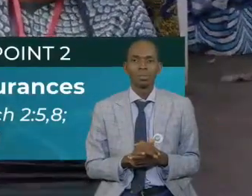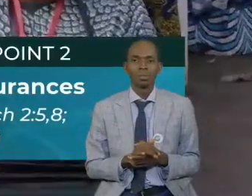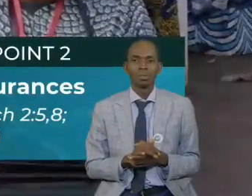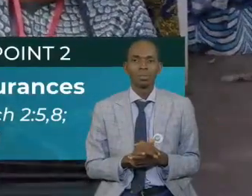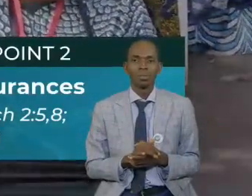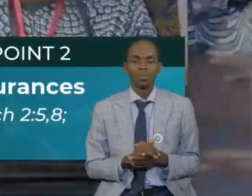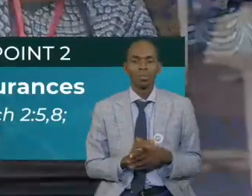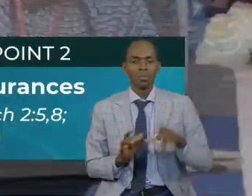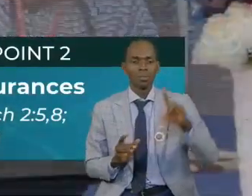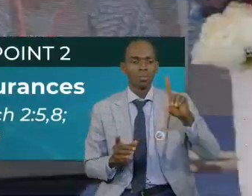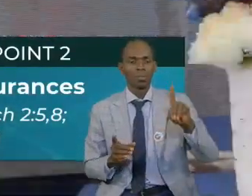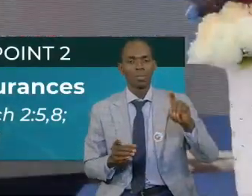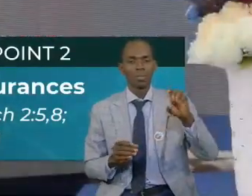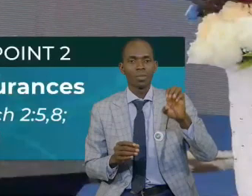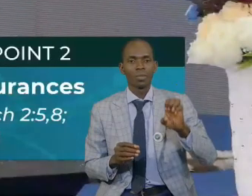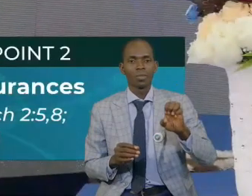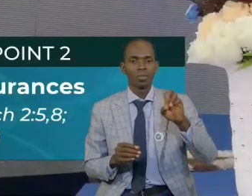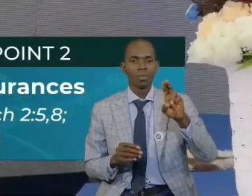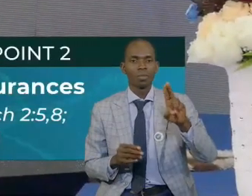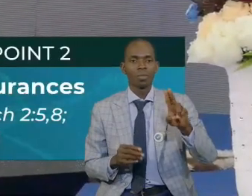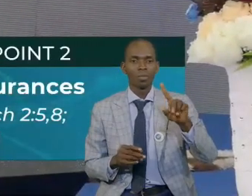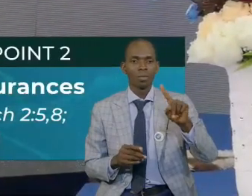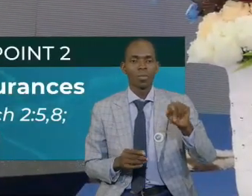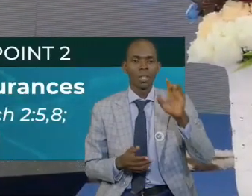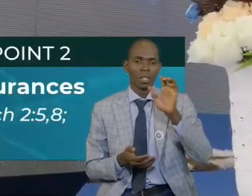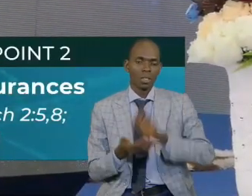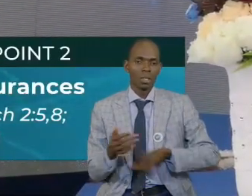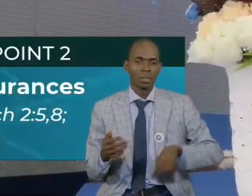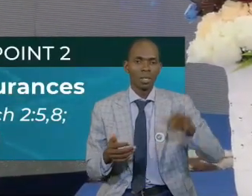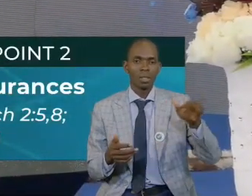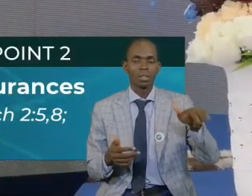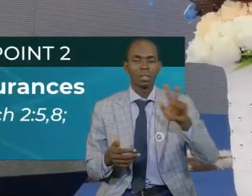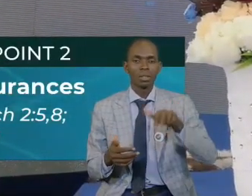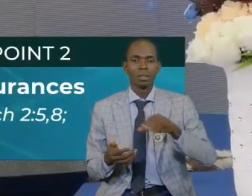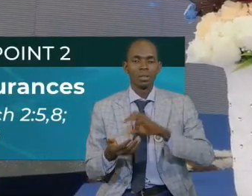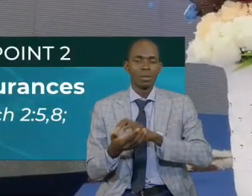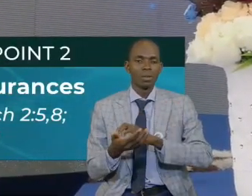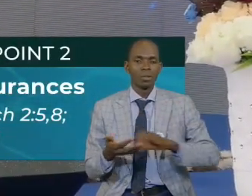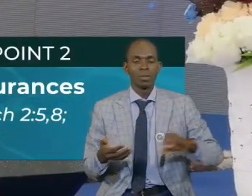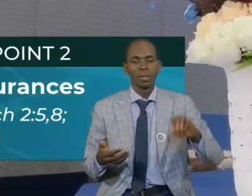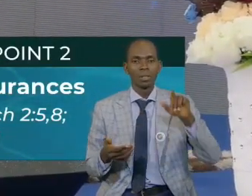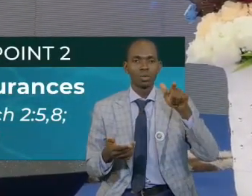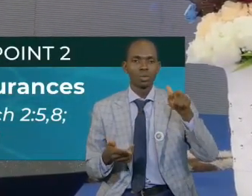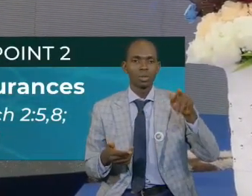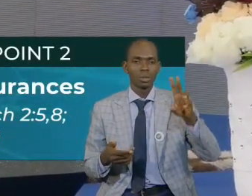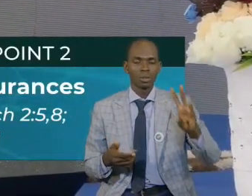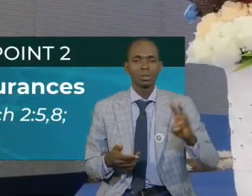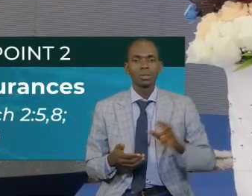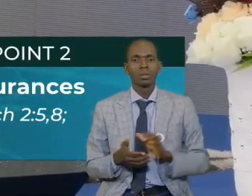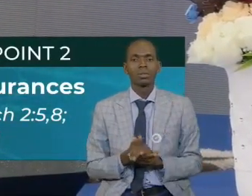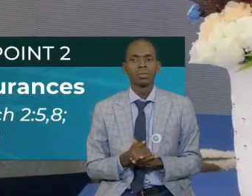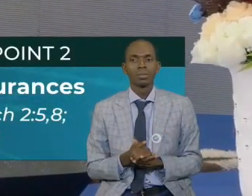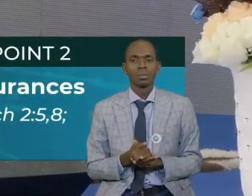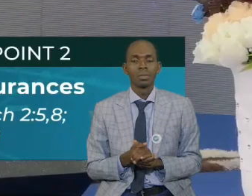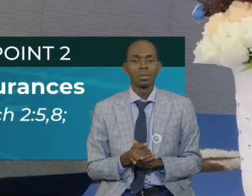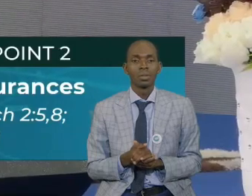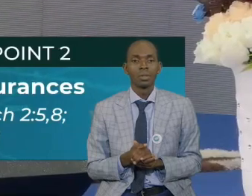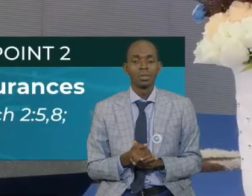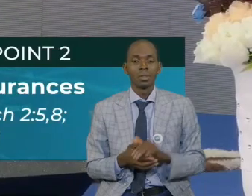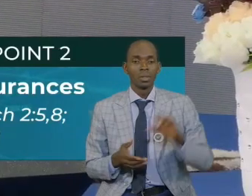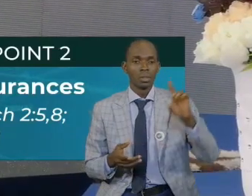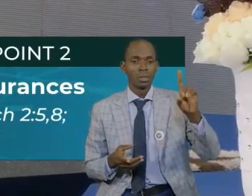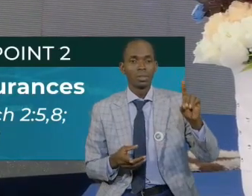Deuteronomy chapter 33. I'm reading from verse 26. In Deuteronomy